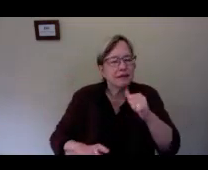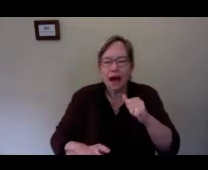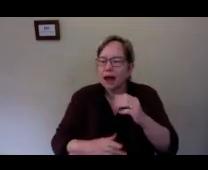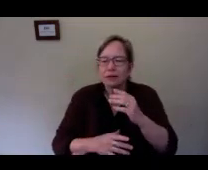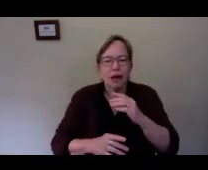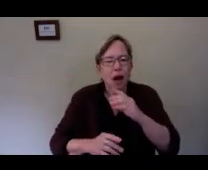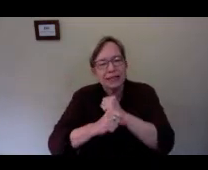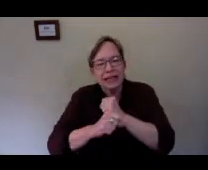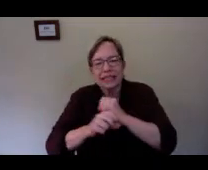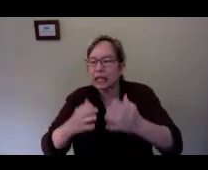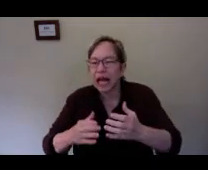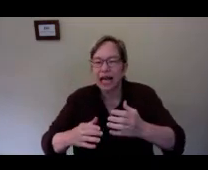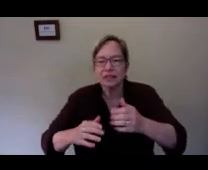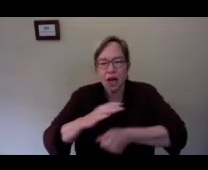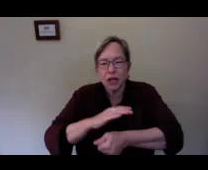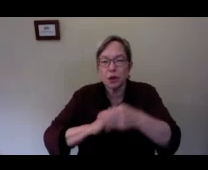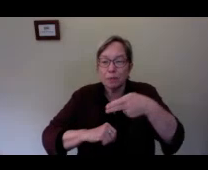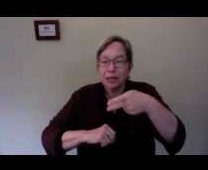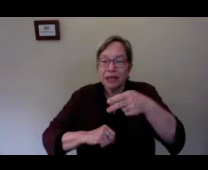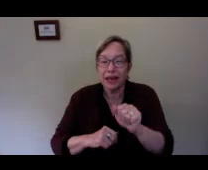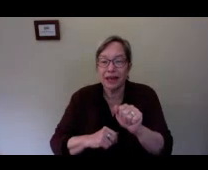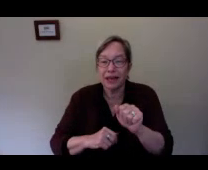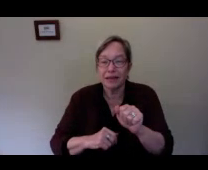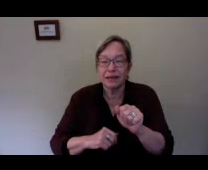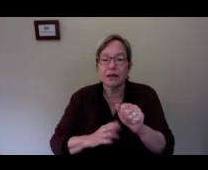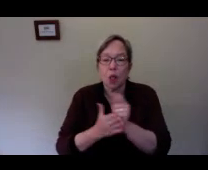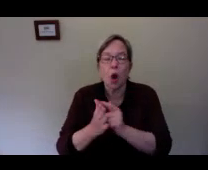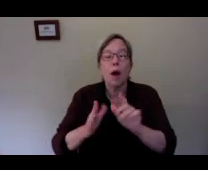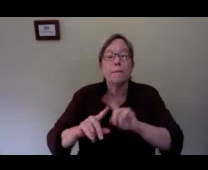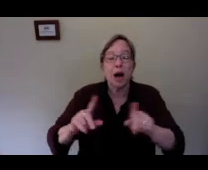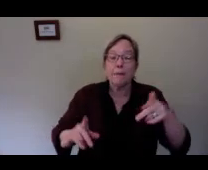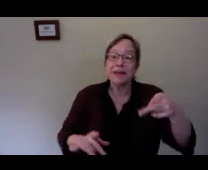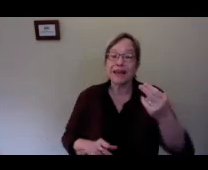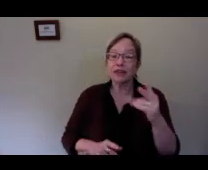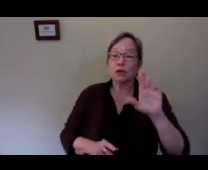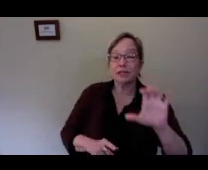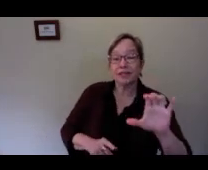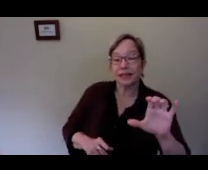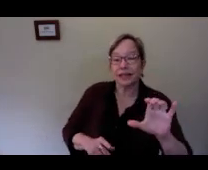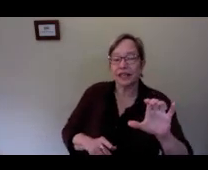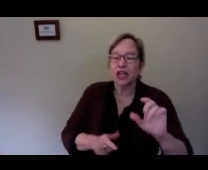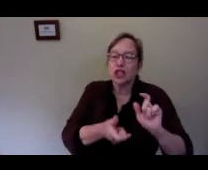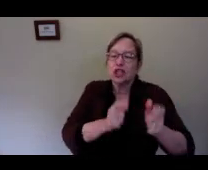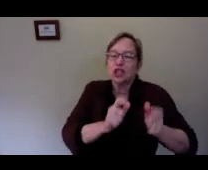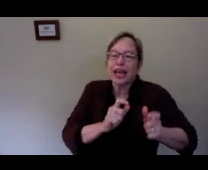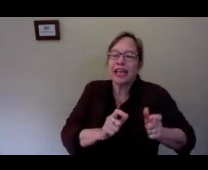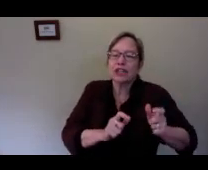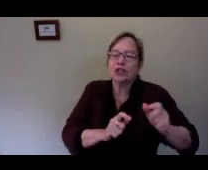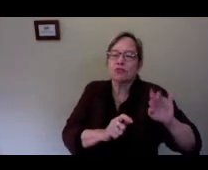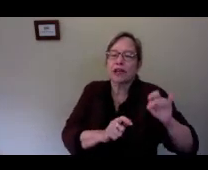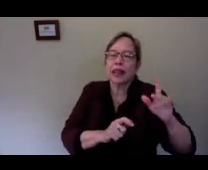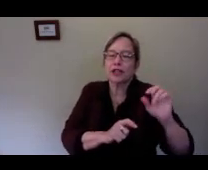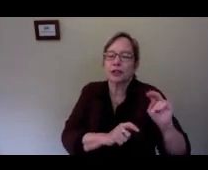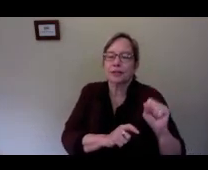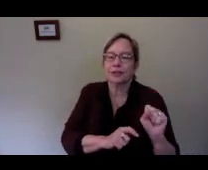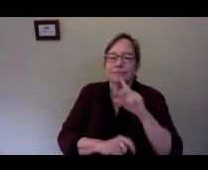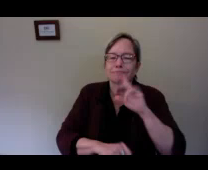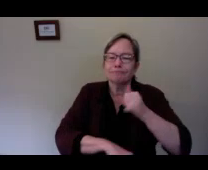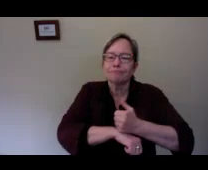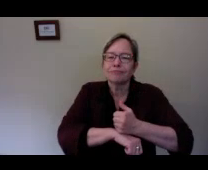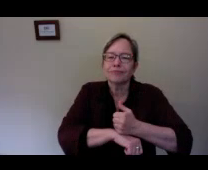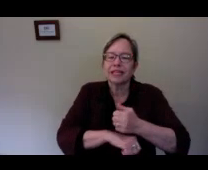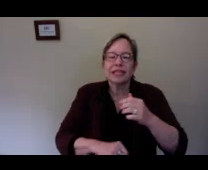protected class under the Pennsylvania Human Relations Act. PHRC finalized regulations in 2023 that established that the term